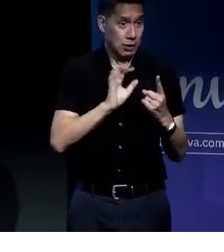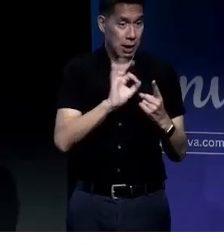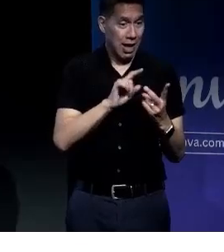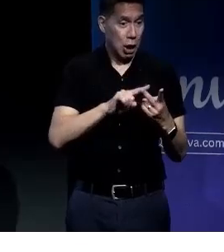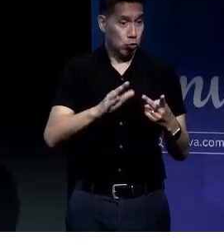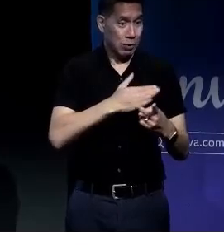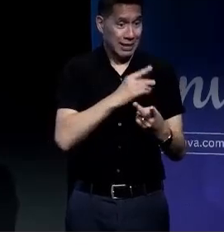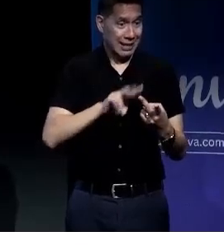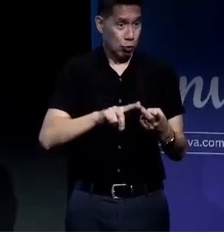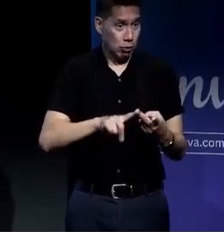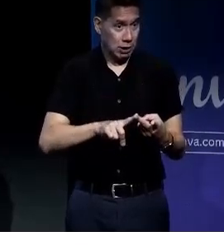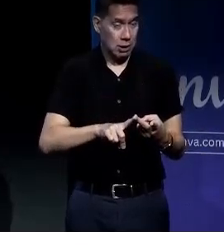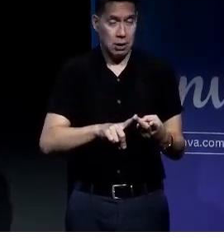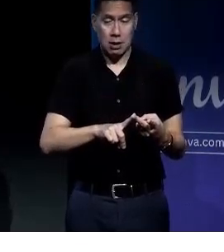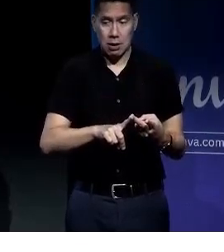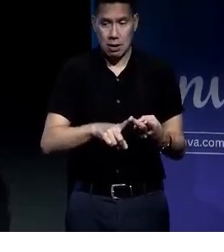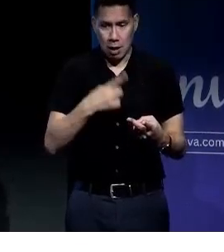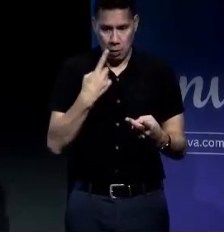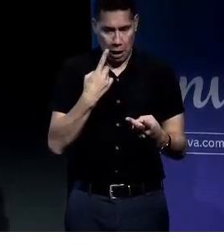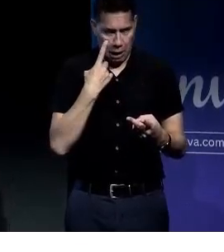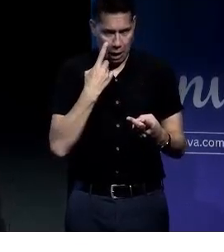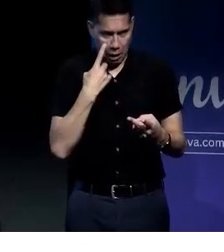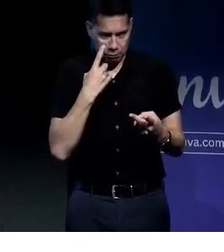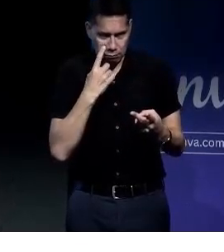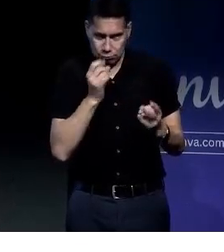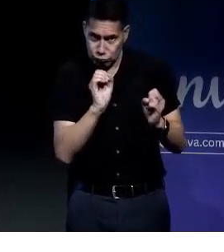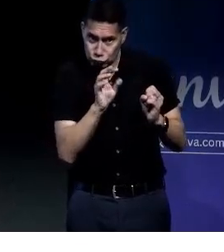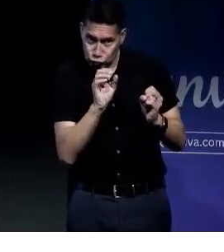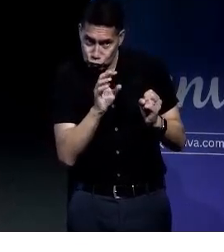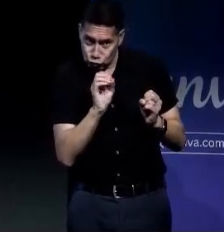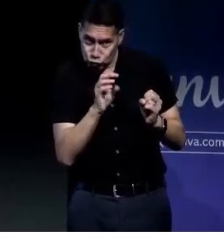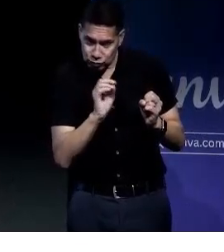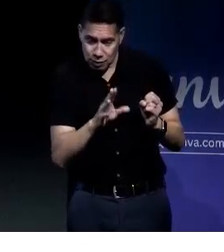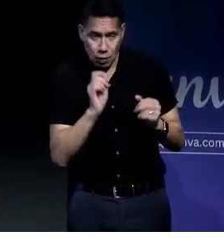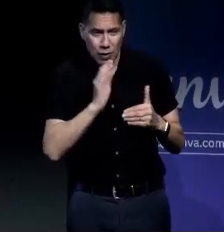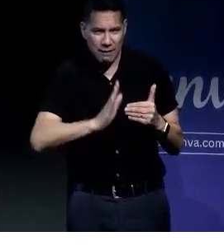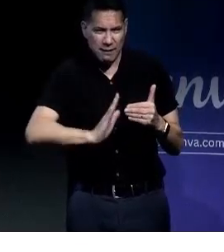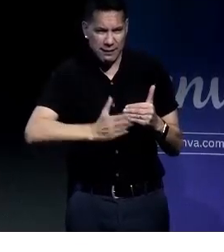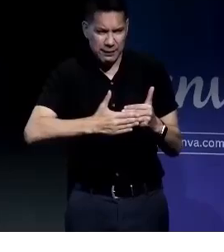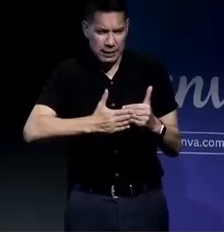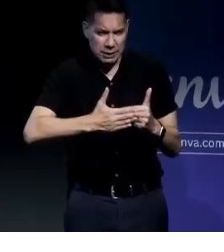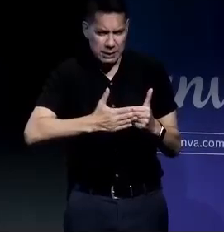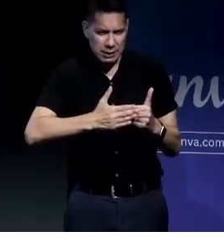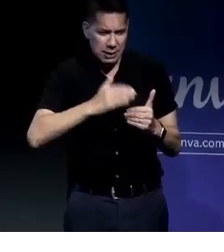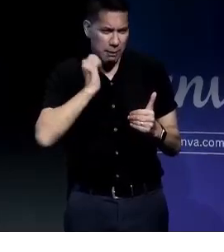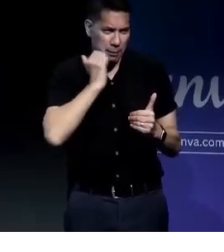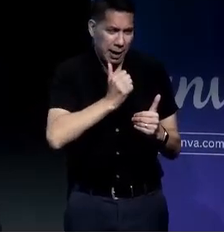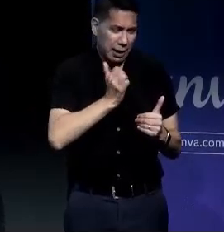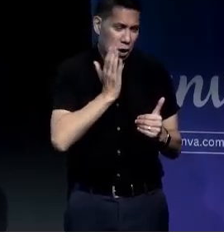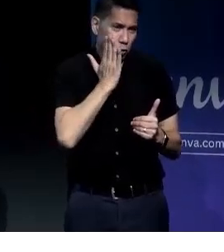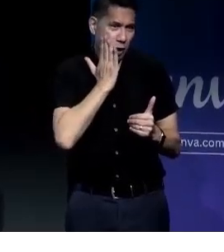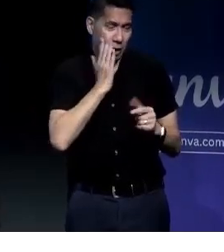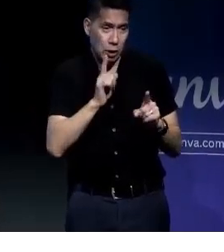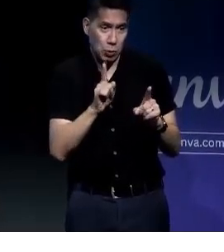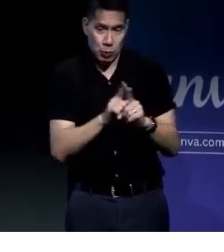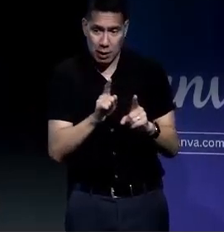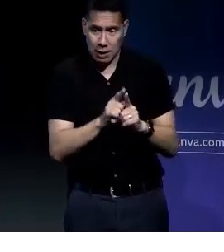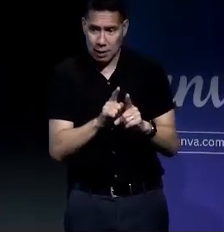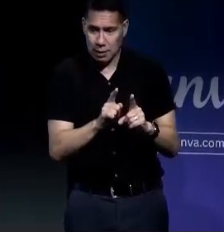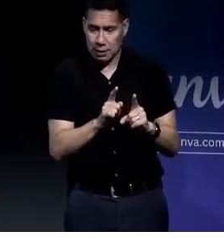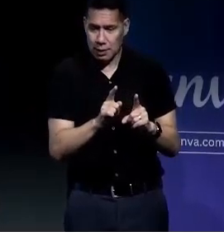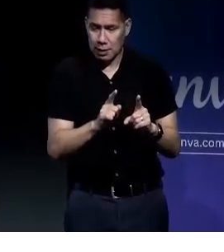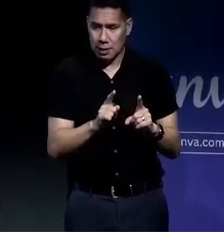secondary colour. I'm going to go through and apply it in all the places, and I'm going to fix the blacks and greys as well off